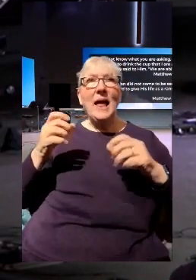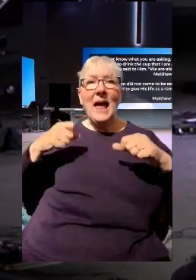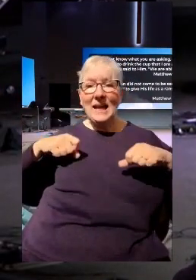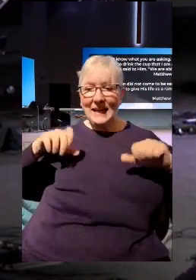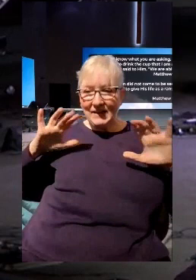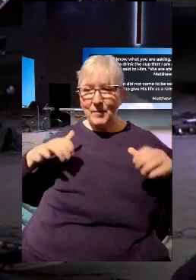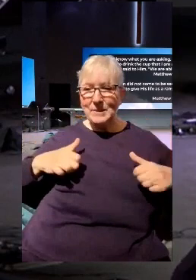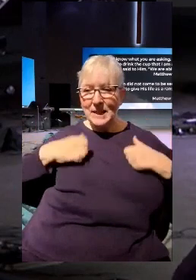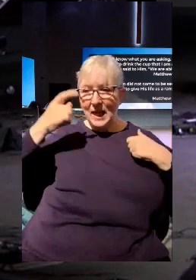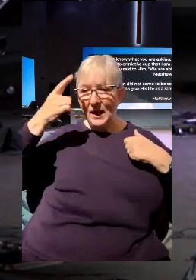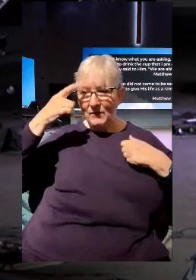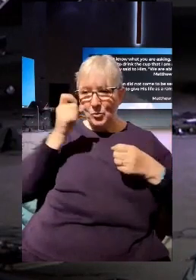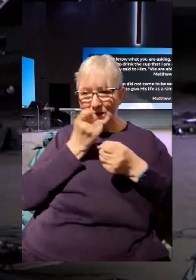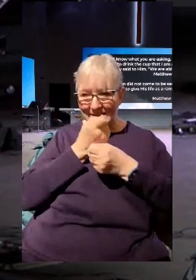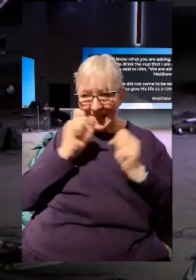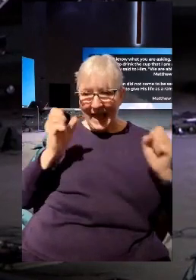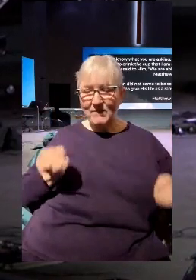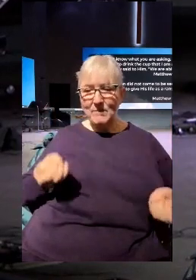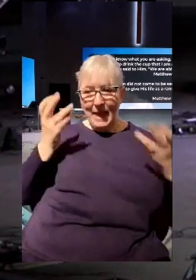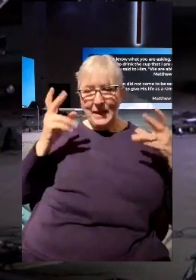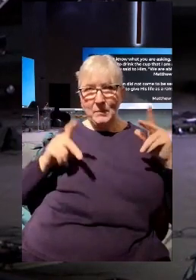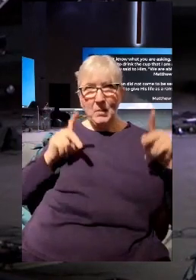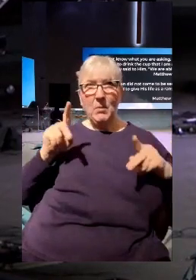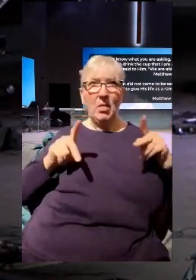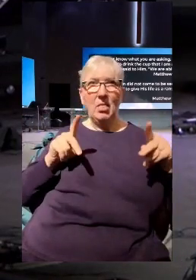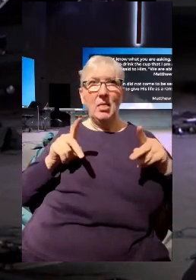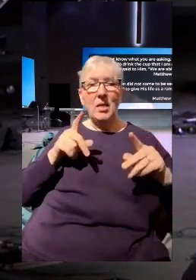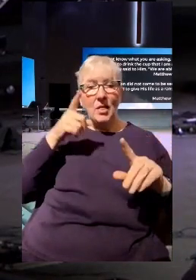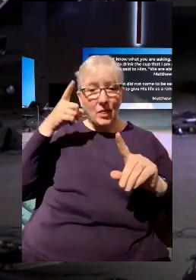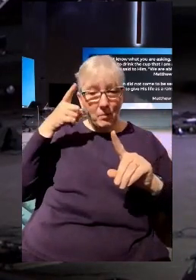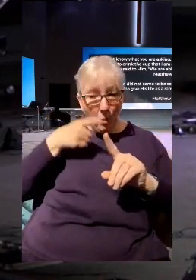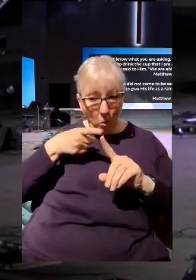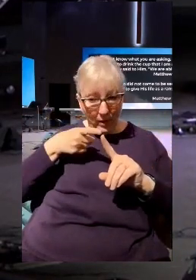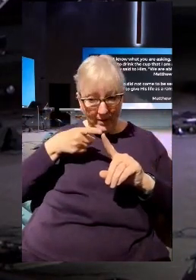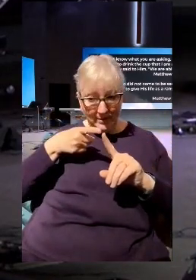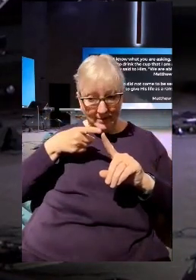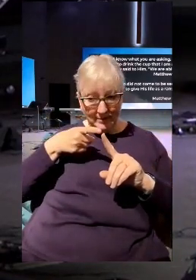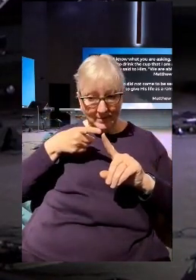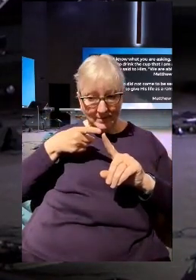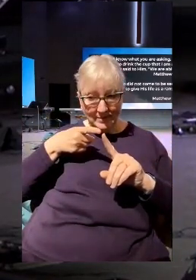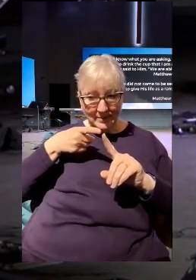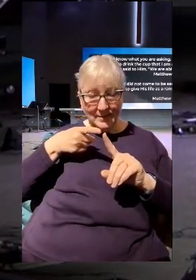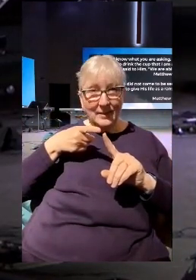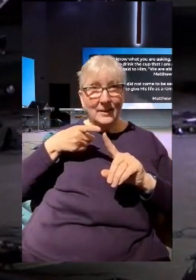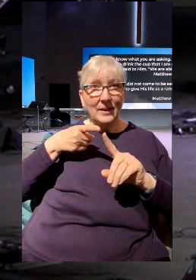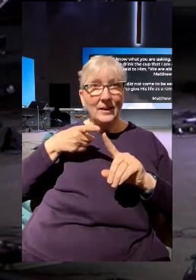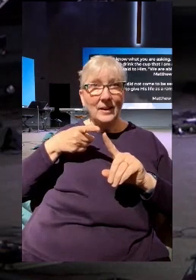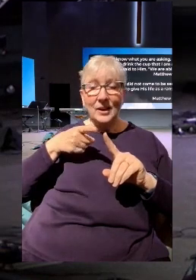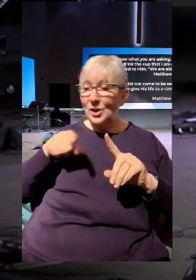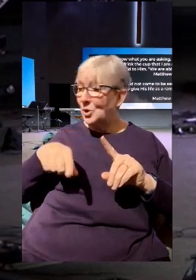many. The whole point, guys, is that you can't.